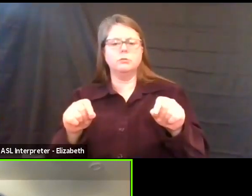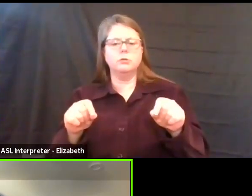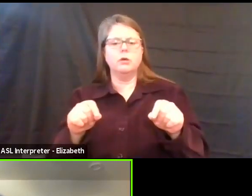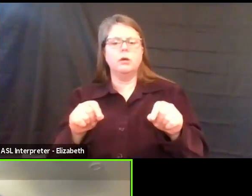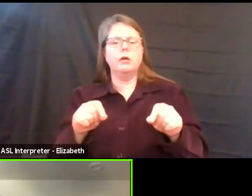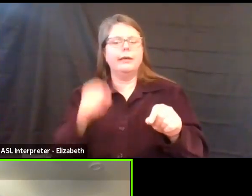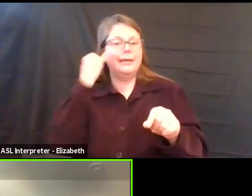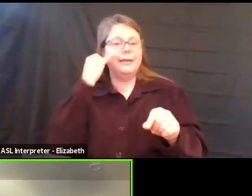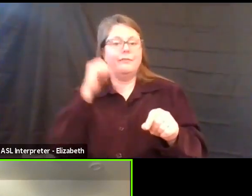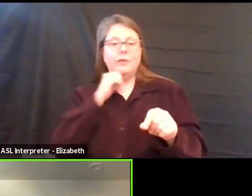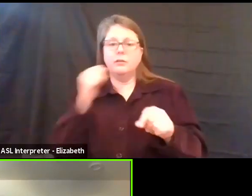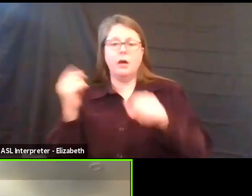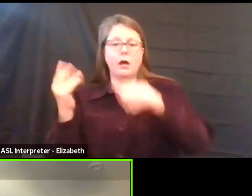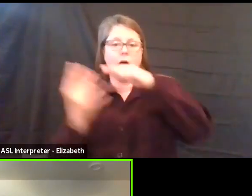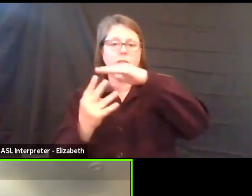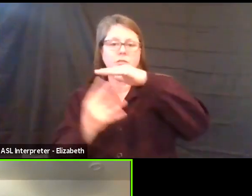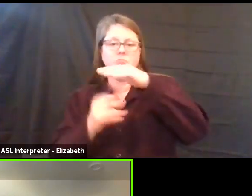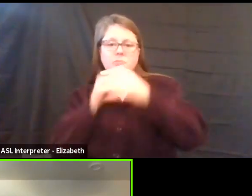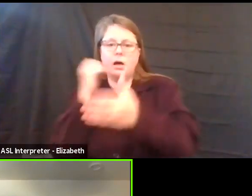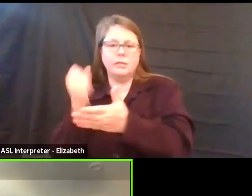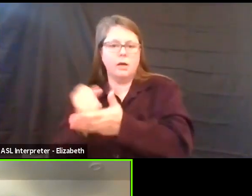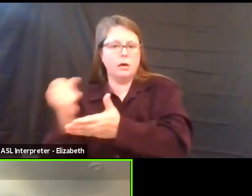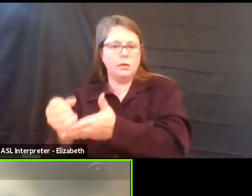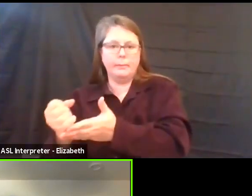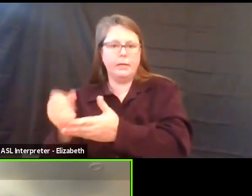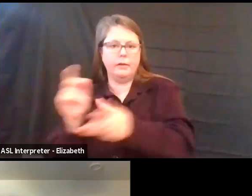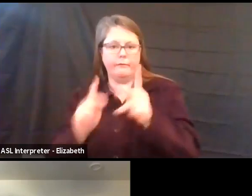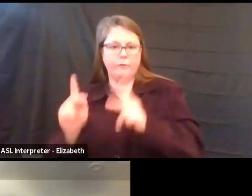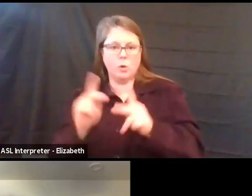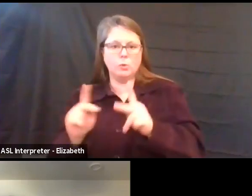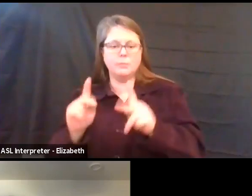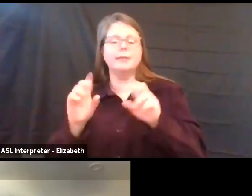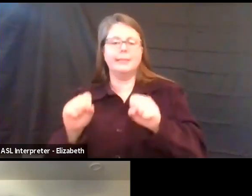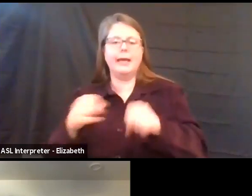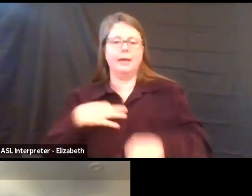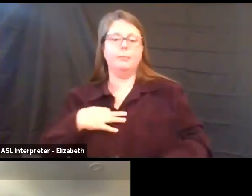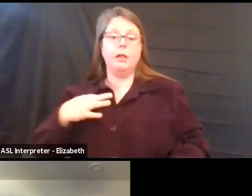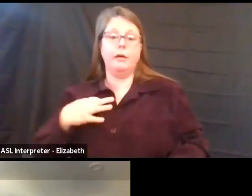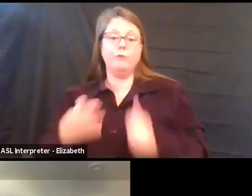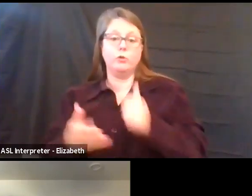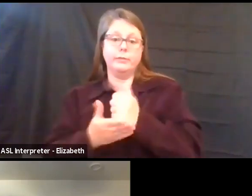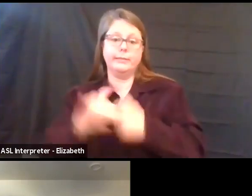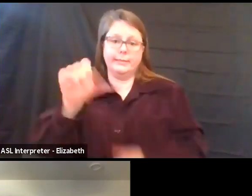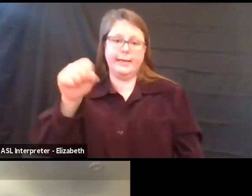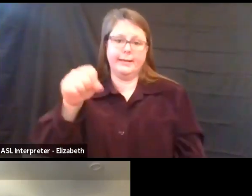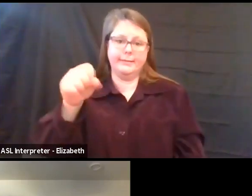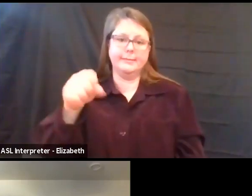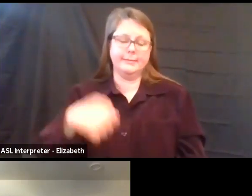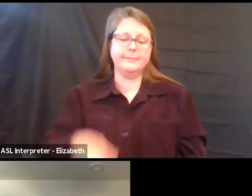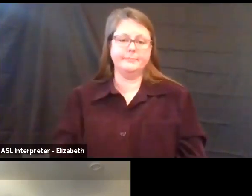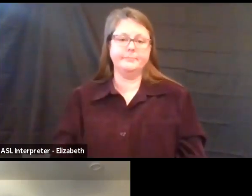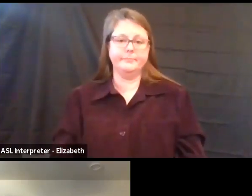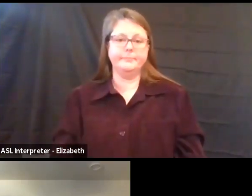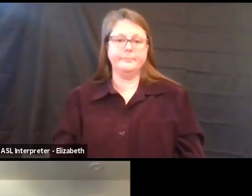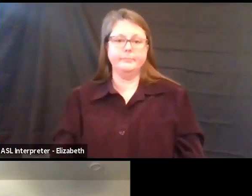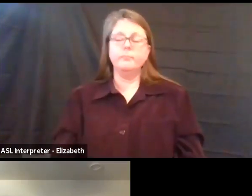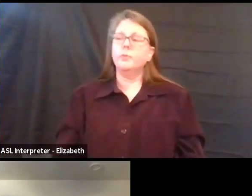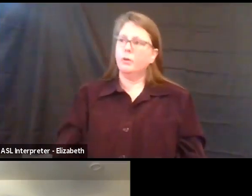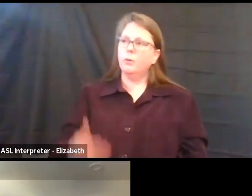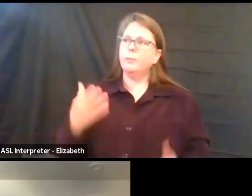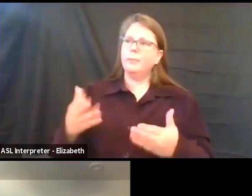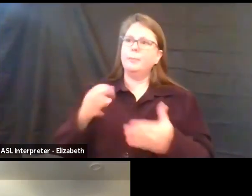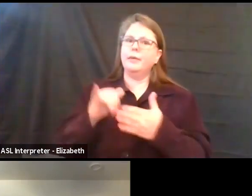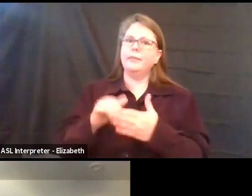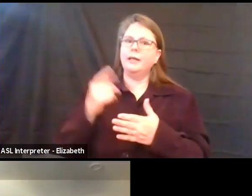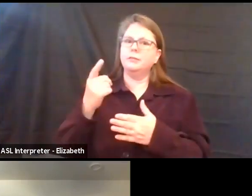it's open to undocumented folks. So this may be one of the few resources for many of our